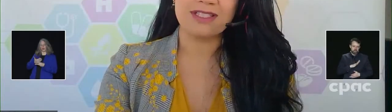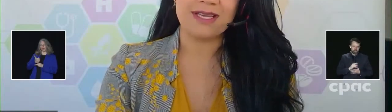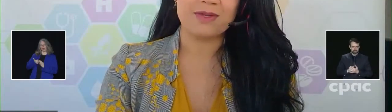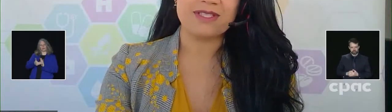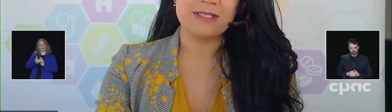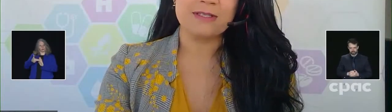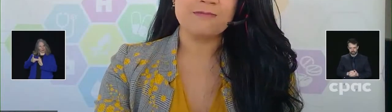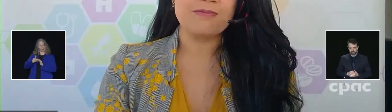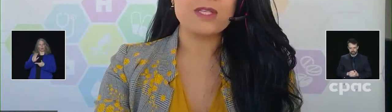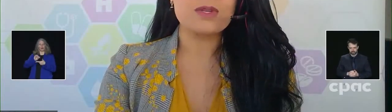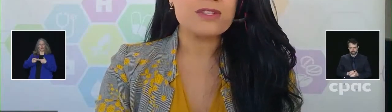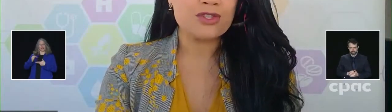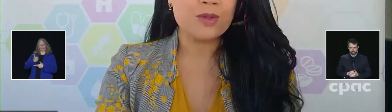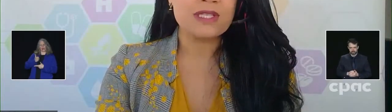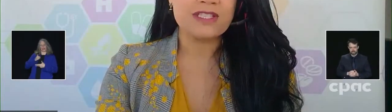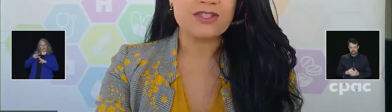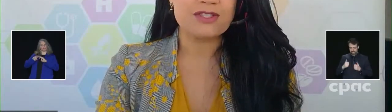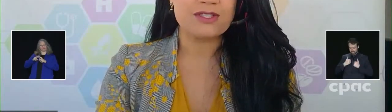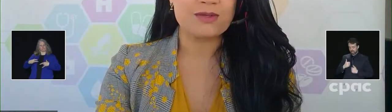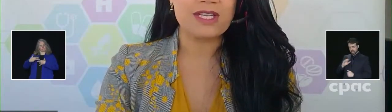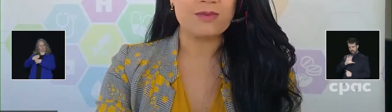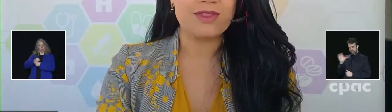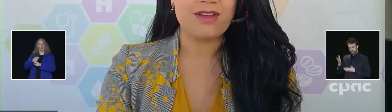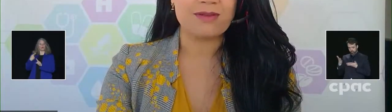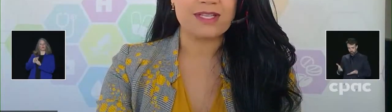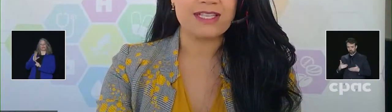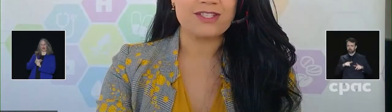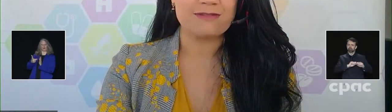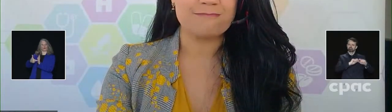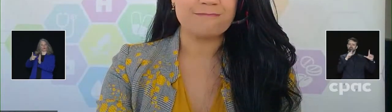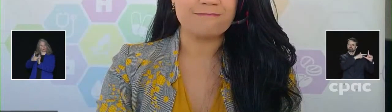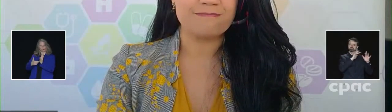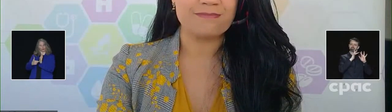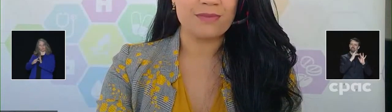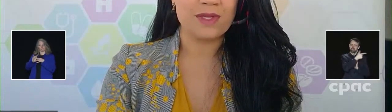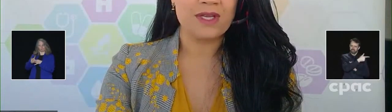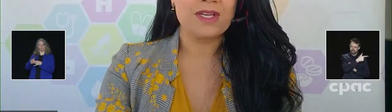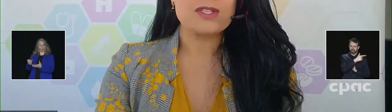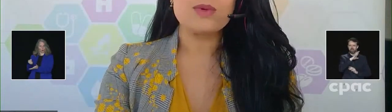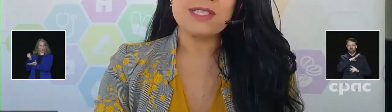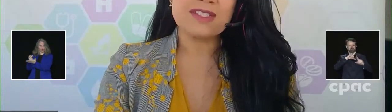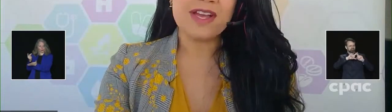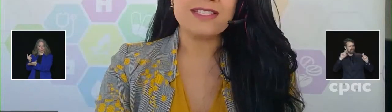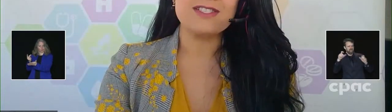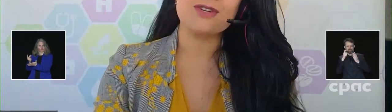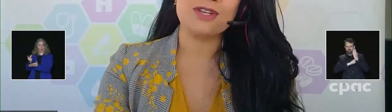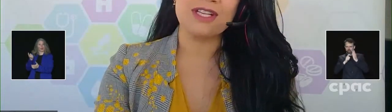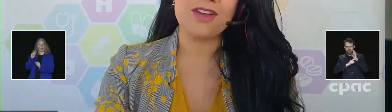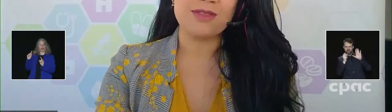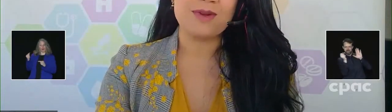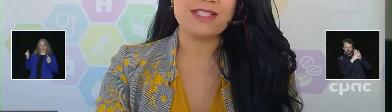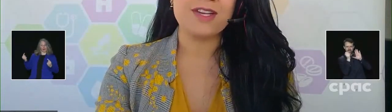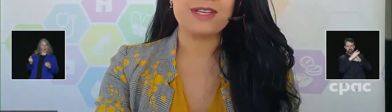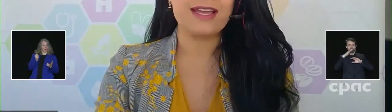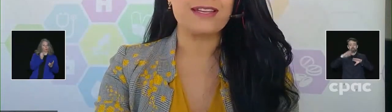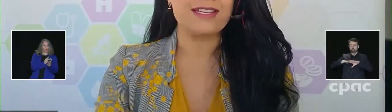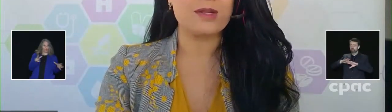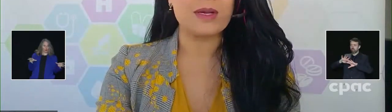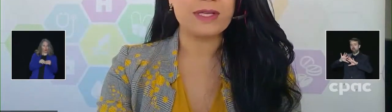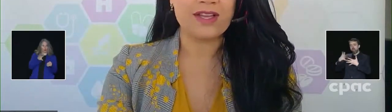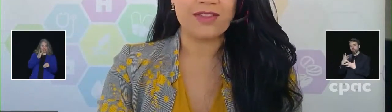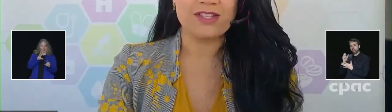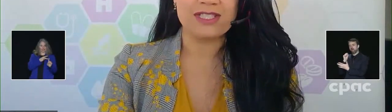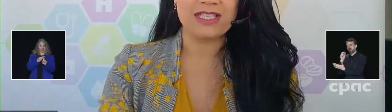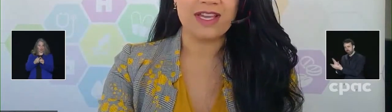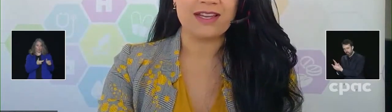product labels, as well as the terms and conditions associated with the authorization. With six vaccines currently authorized, Health Canada